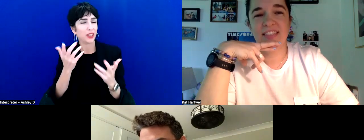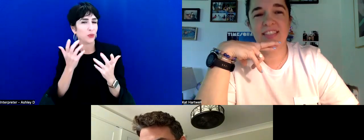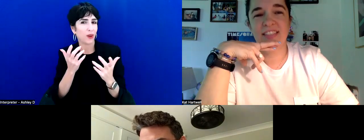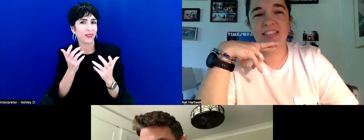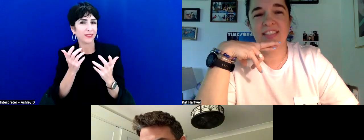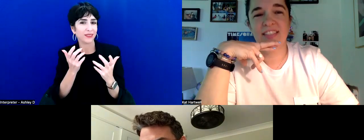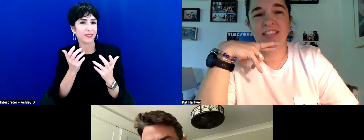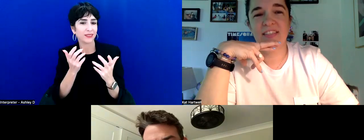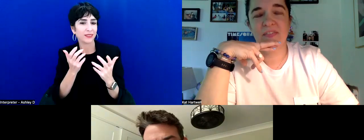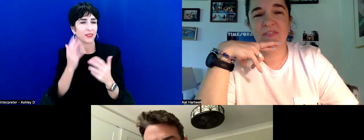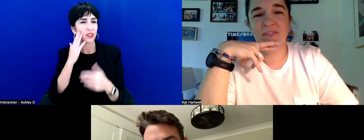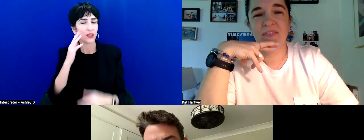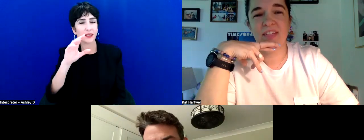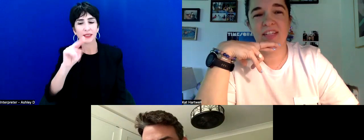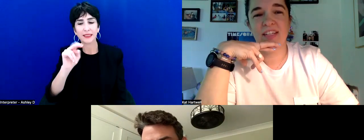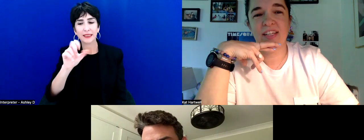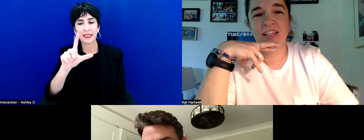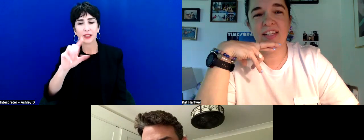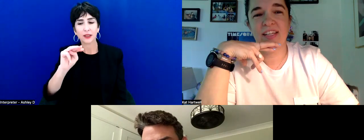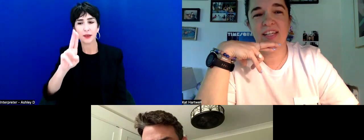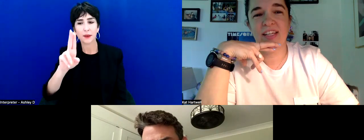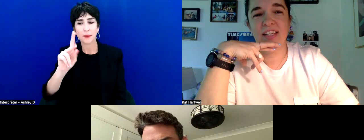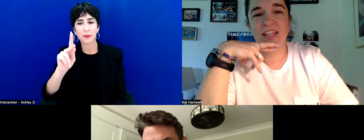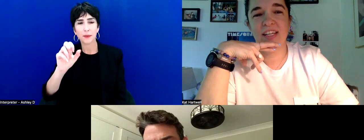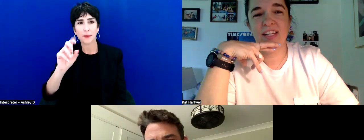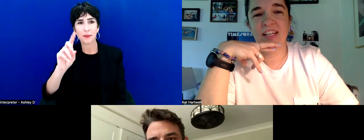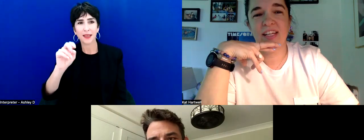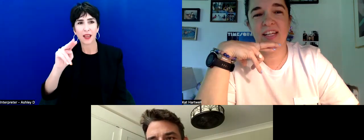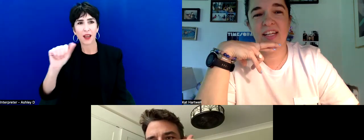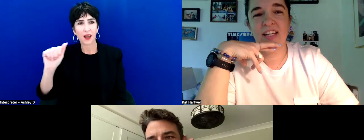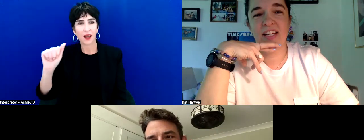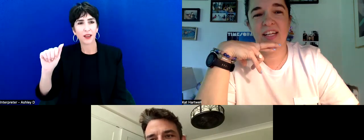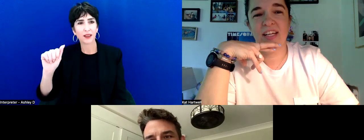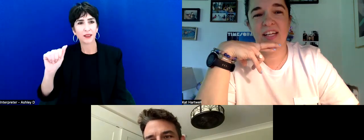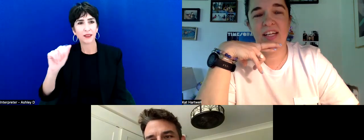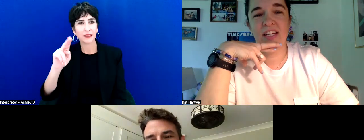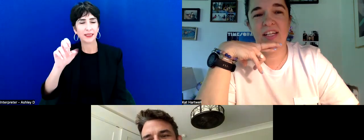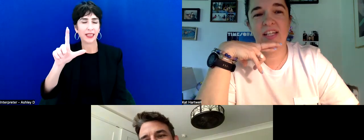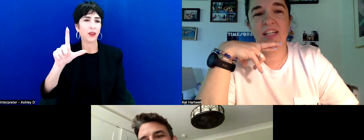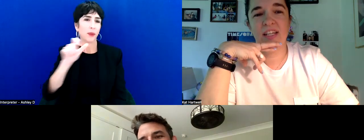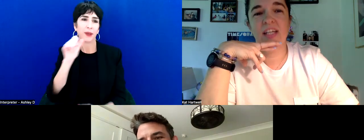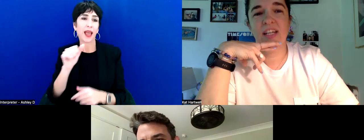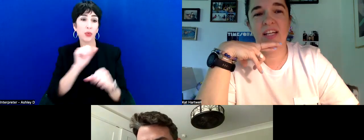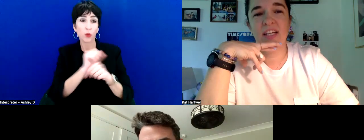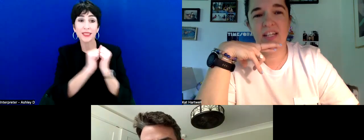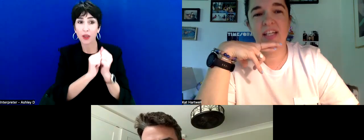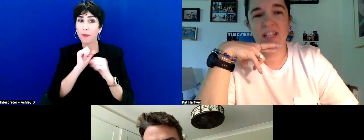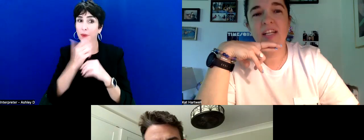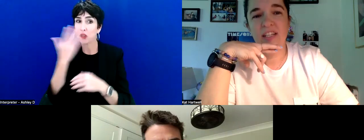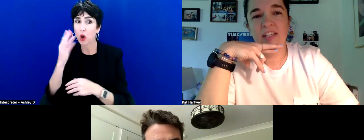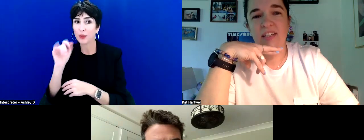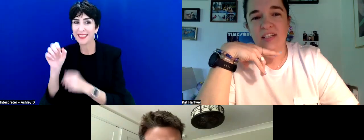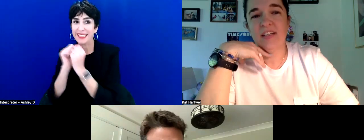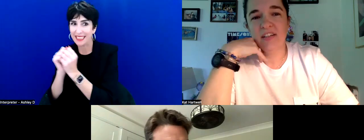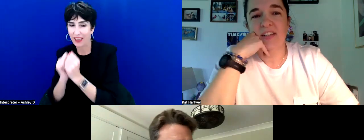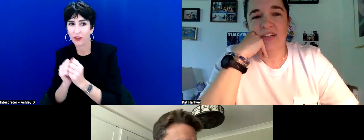to. Neil McDonough is actually a really cool actor. I've worked on a series with him, but we didn't have any scenes together. It'd be fun to work